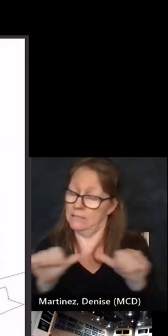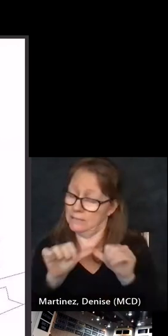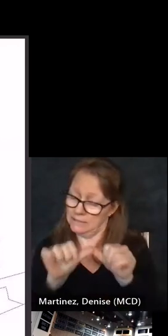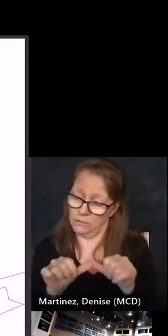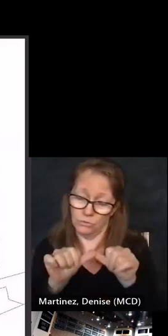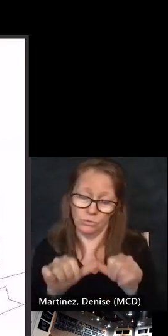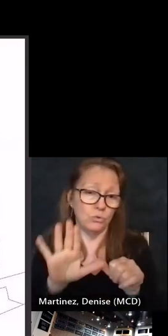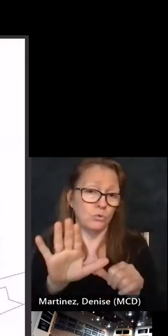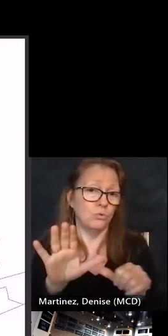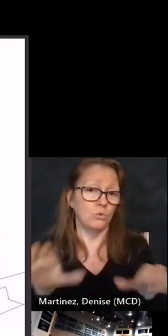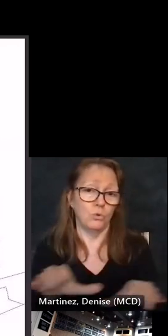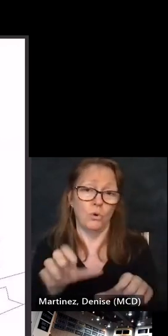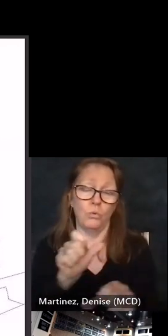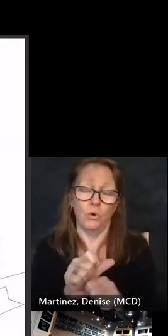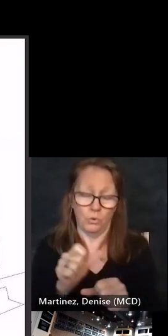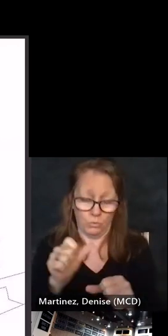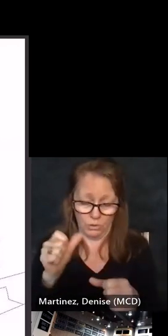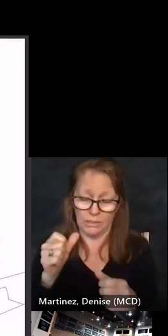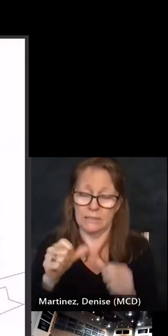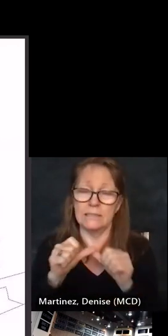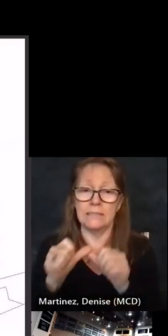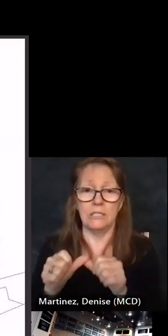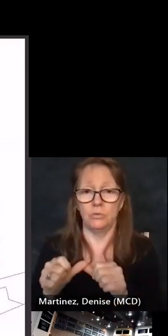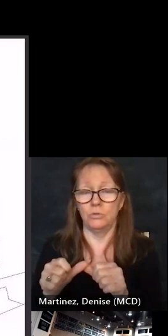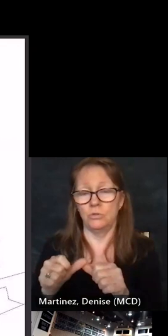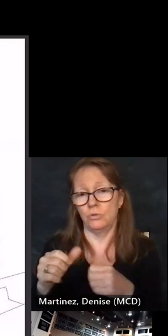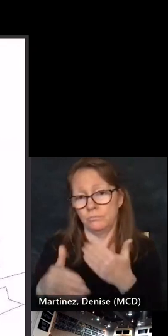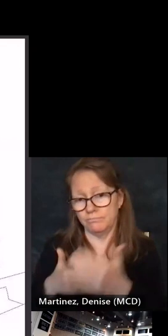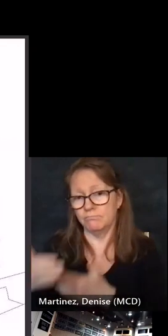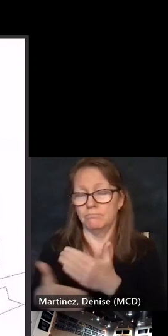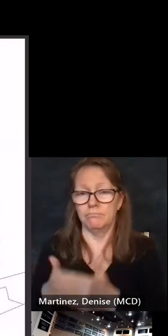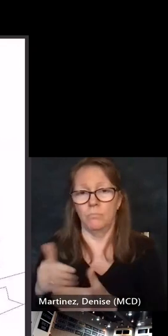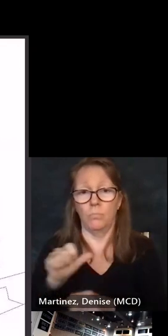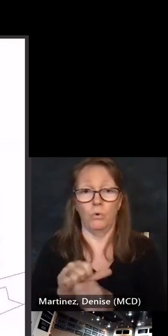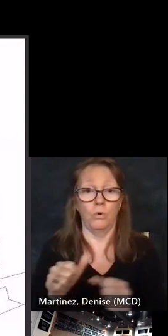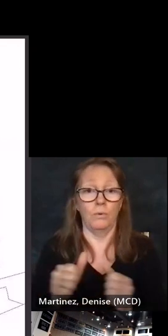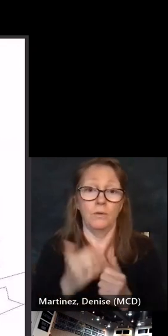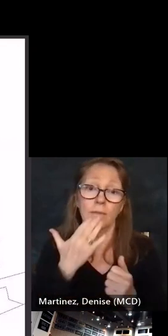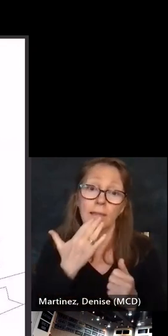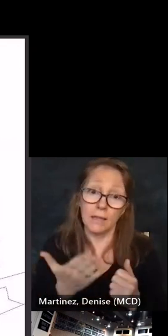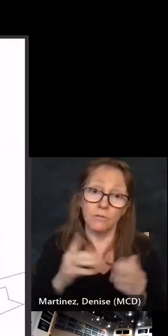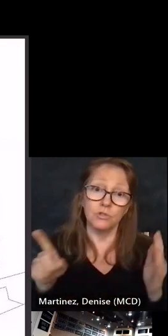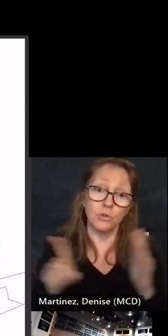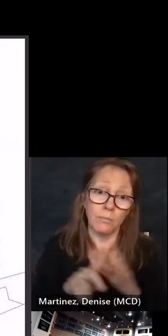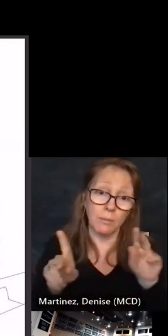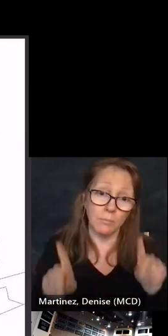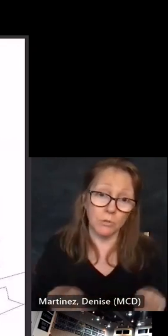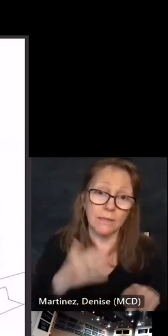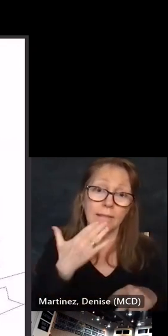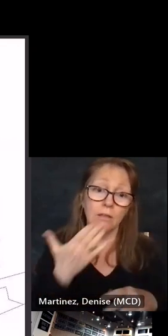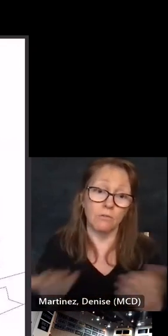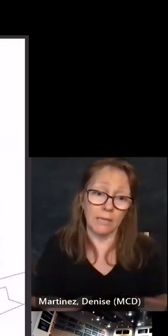doing and we'll continue to work in collaboration with you. But thank you for being here. Thank you for showing up in person.